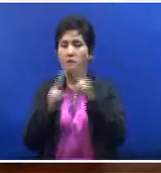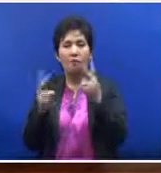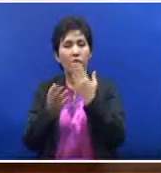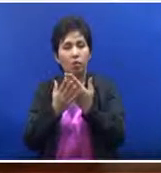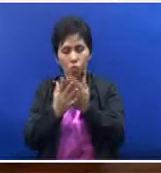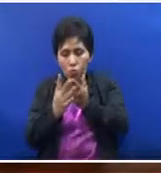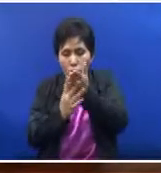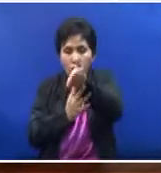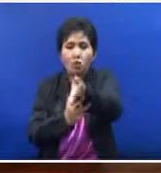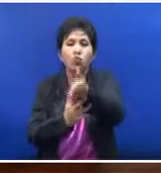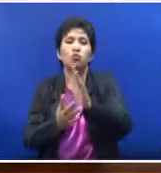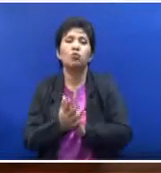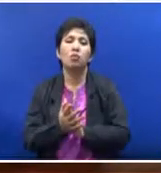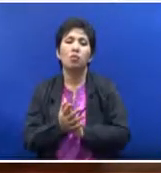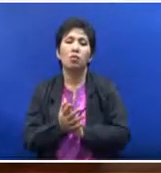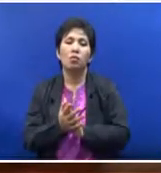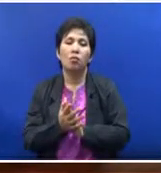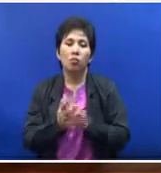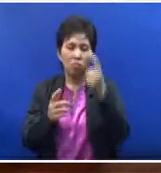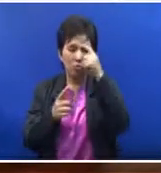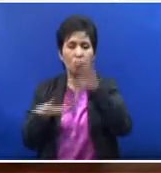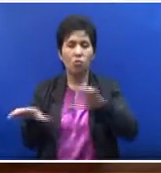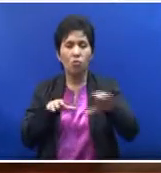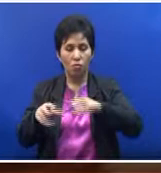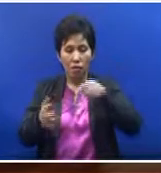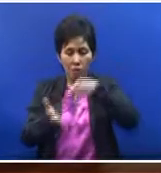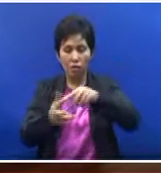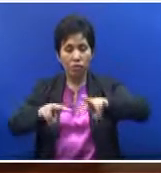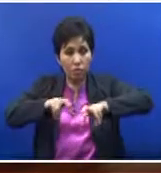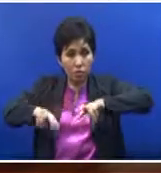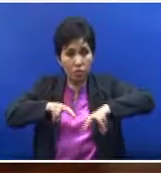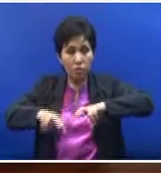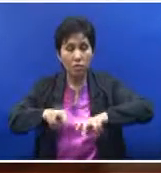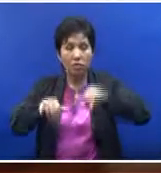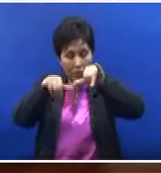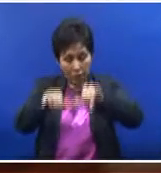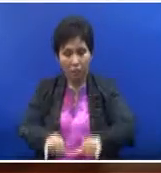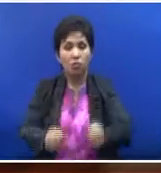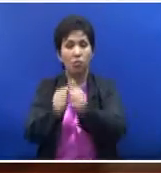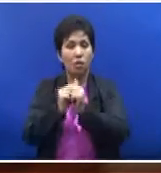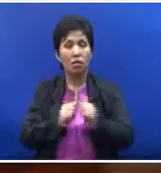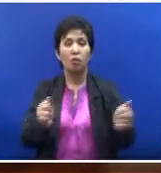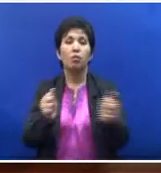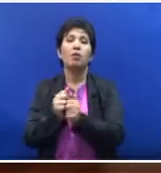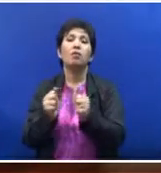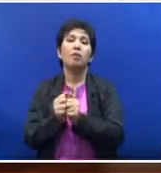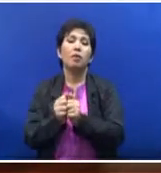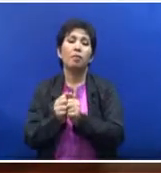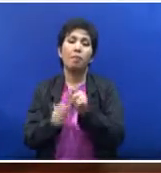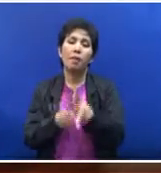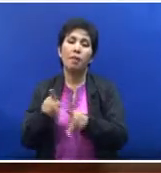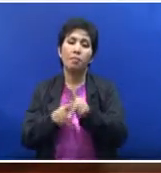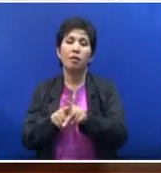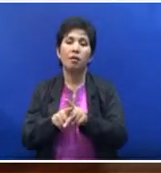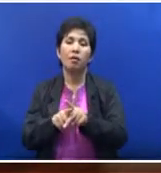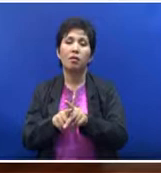go through, okay, to conduct this type of research. Okay, because you have to stay together with the people. Just imagine